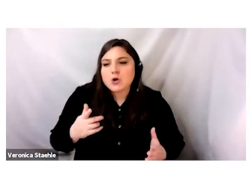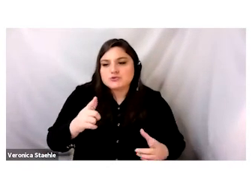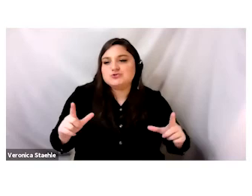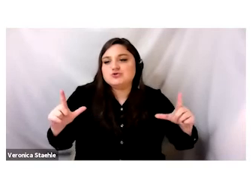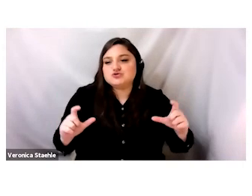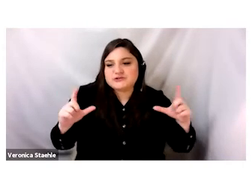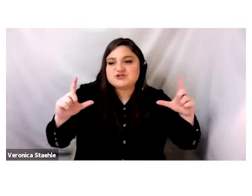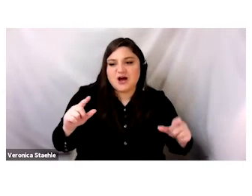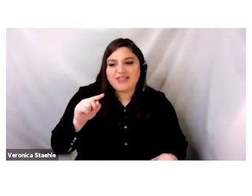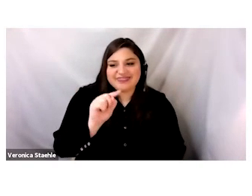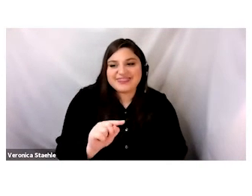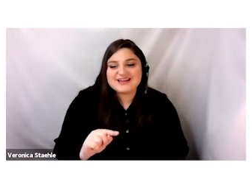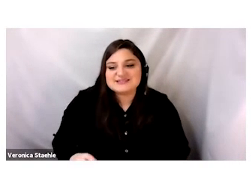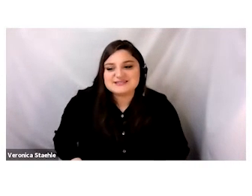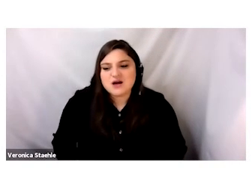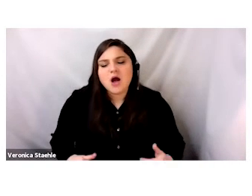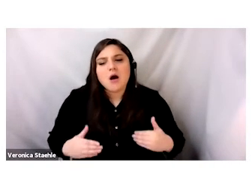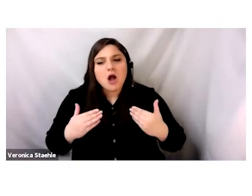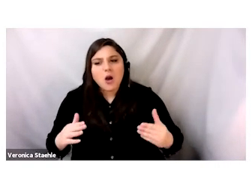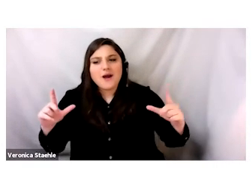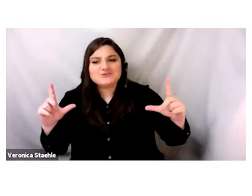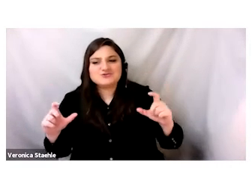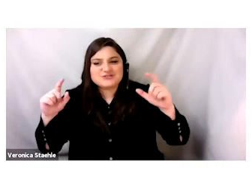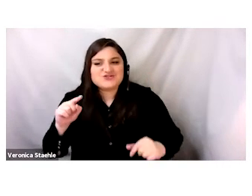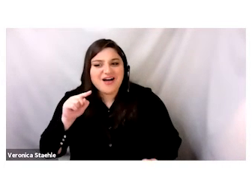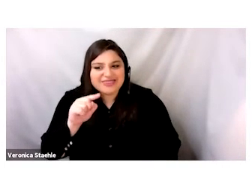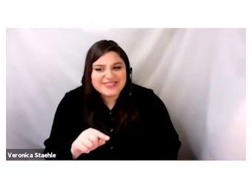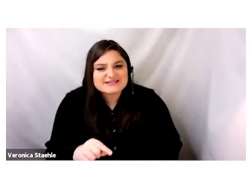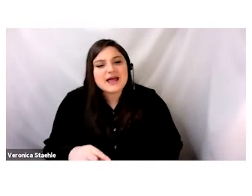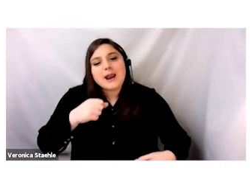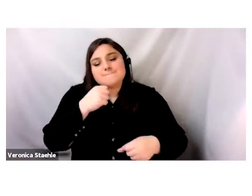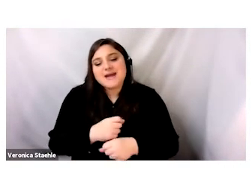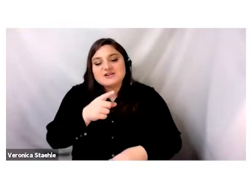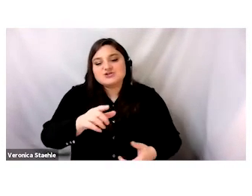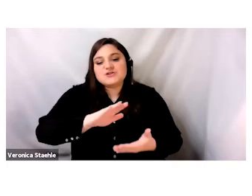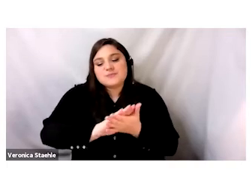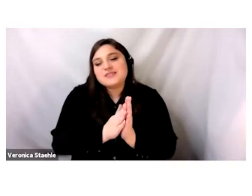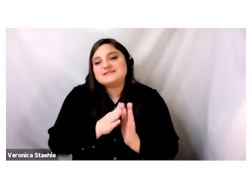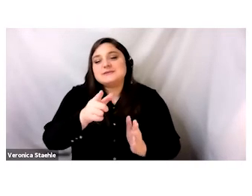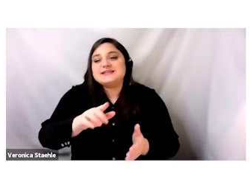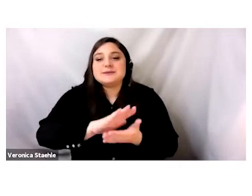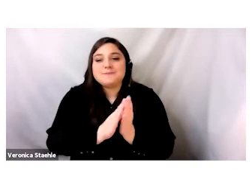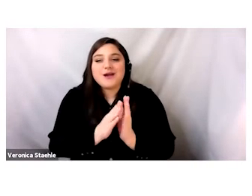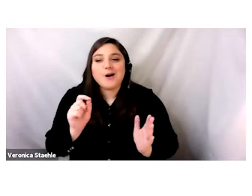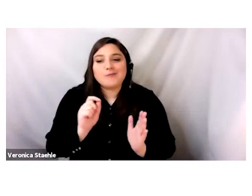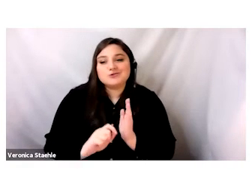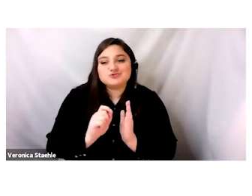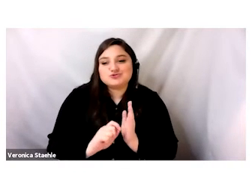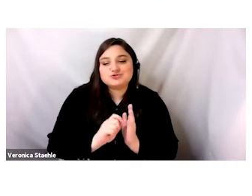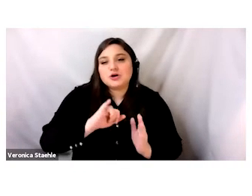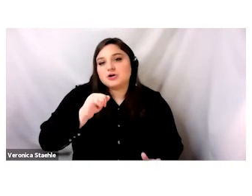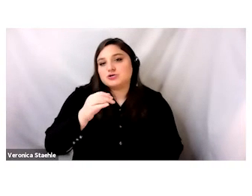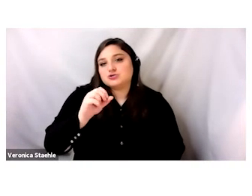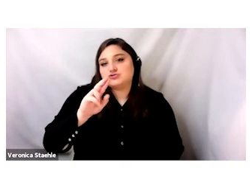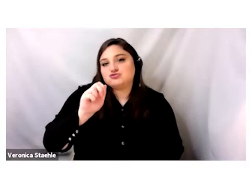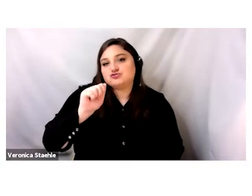deck, I believe, but take a screenshot and make this a journaling prompt for you. And when I say journaling, it could be